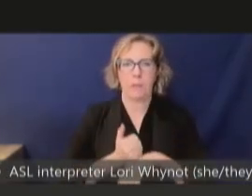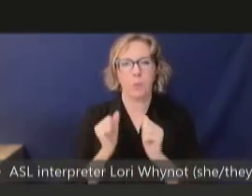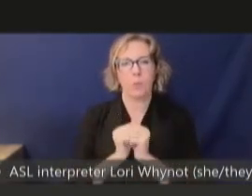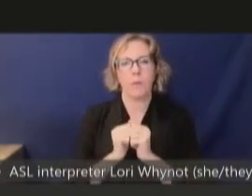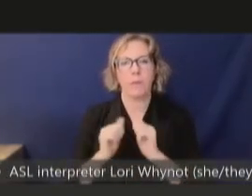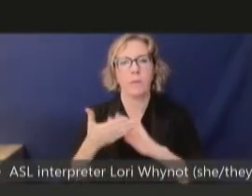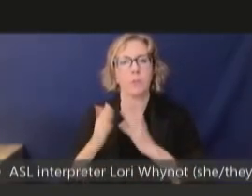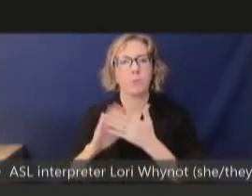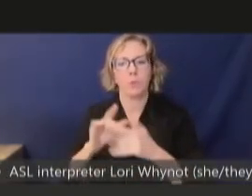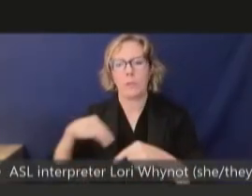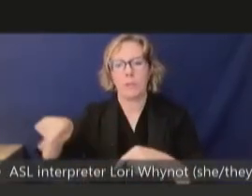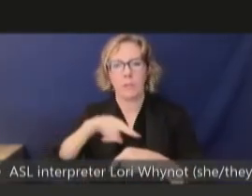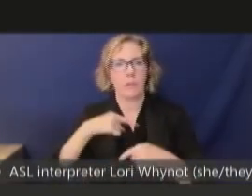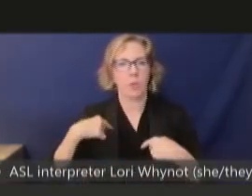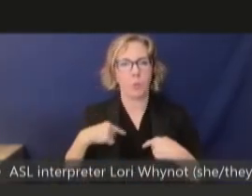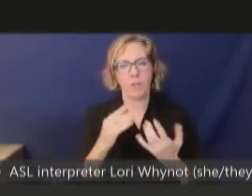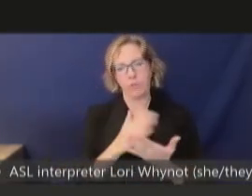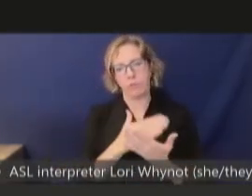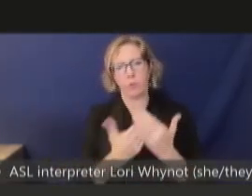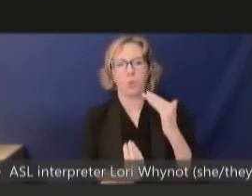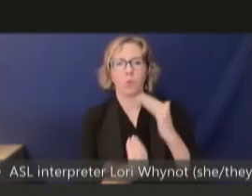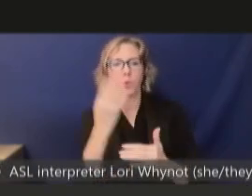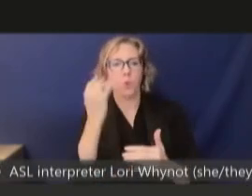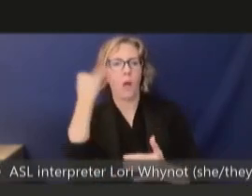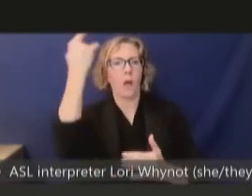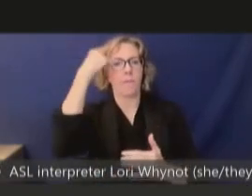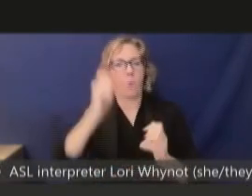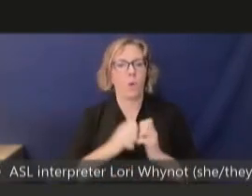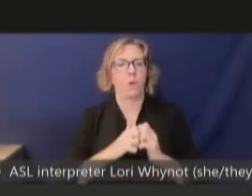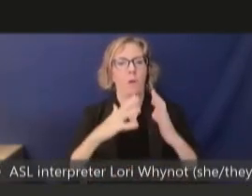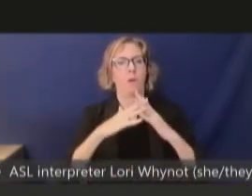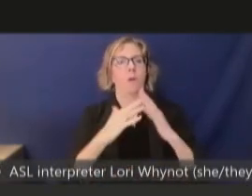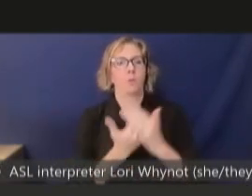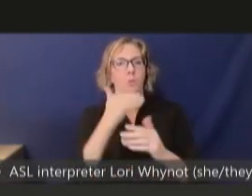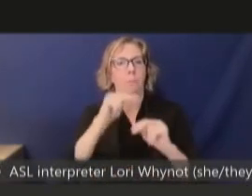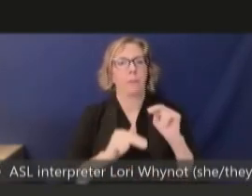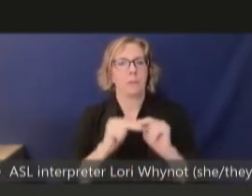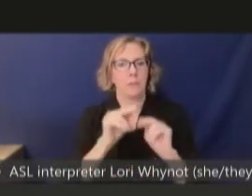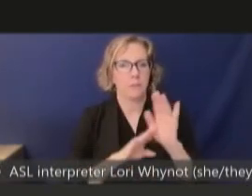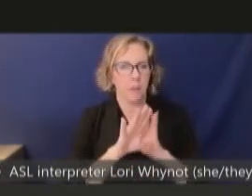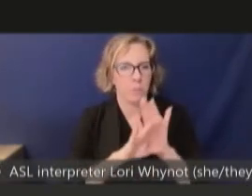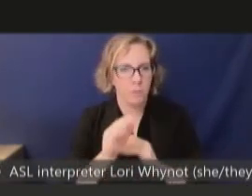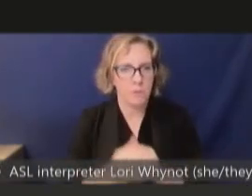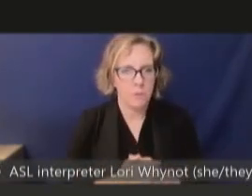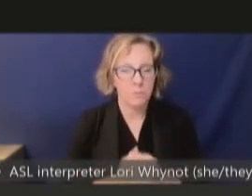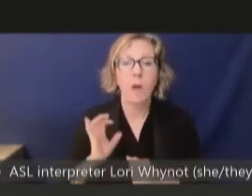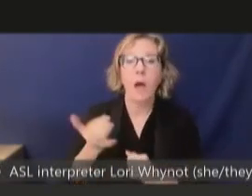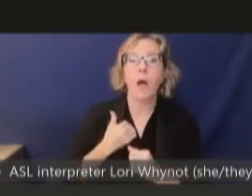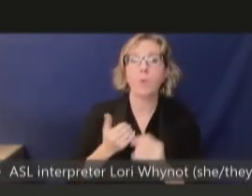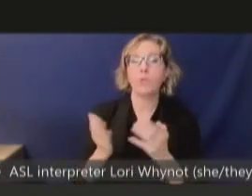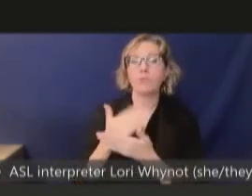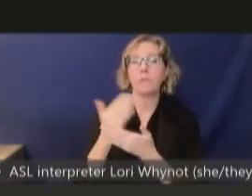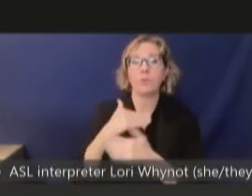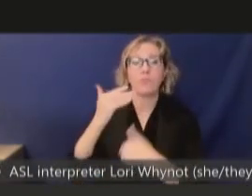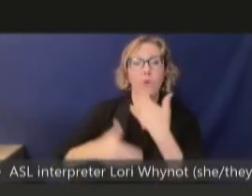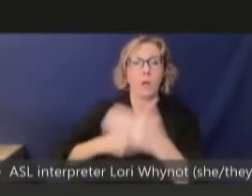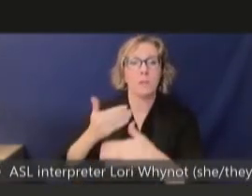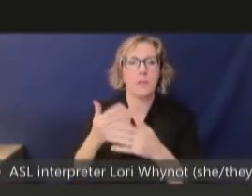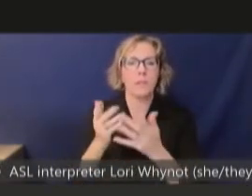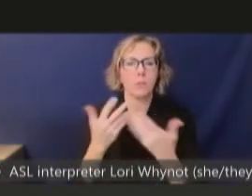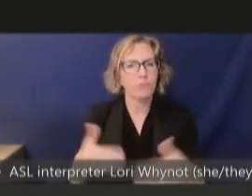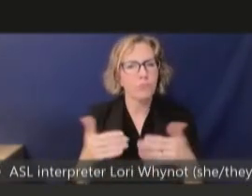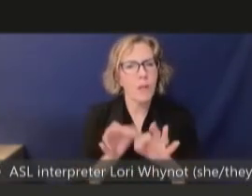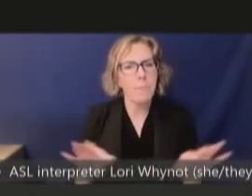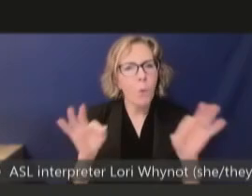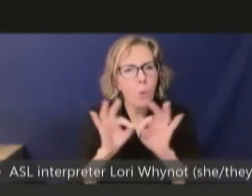development projects. Our development review process is a really important way that the city and